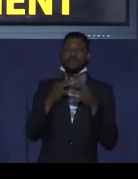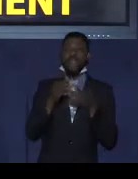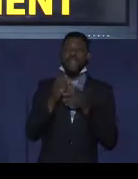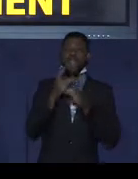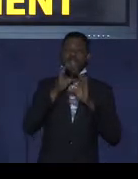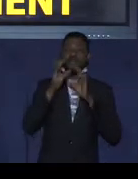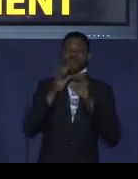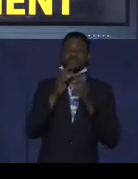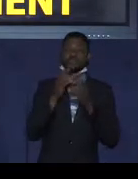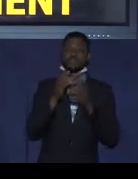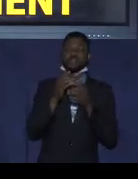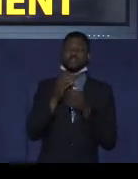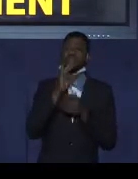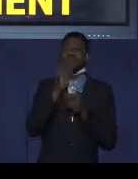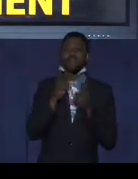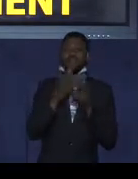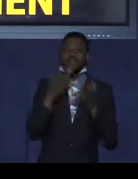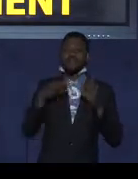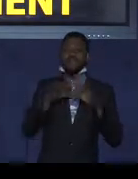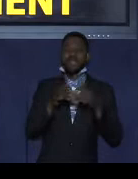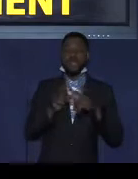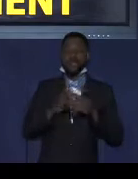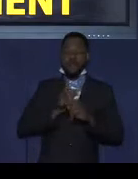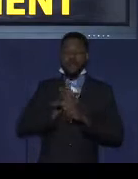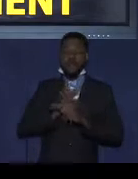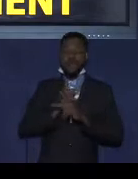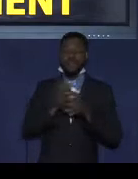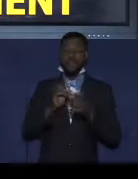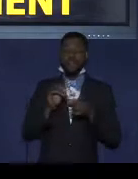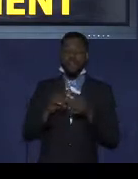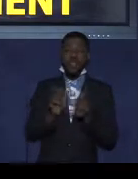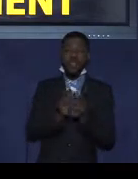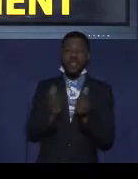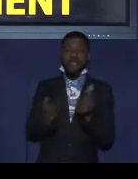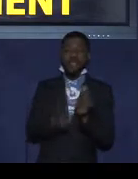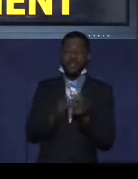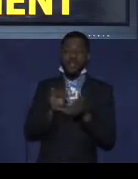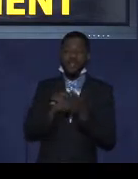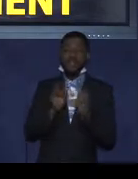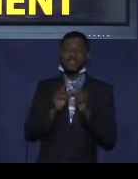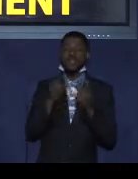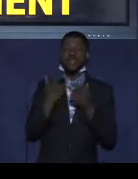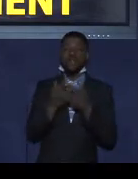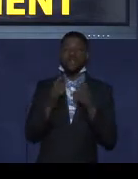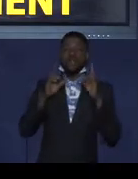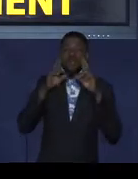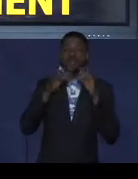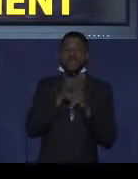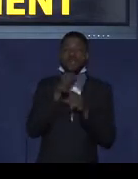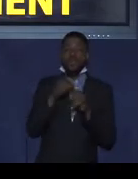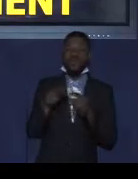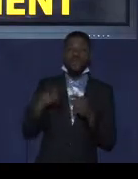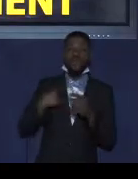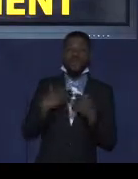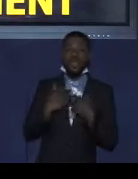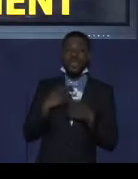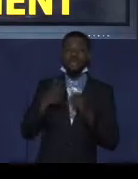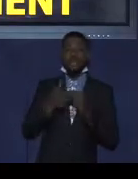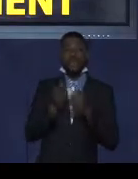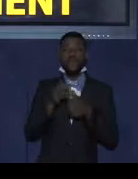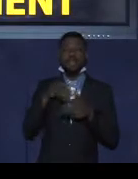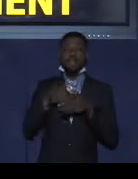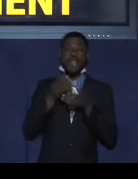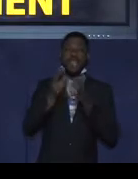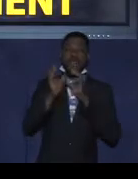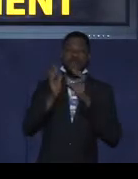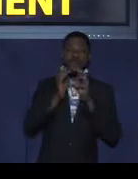plays a very vital role to prevent or avoid that group conflict, because when we have a problem